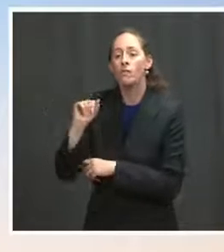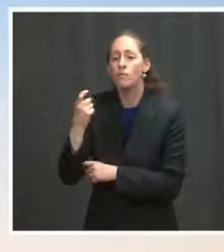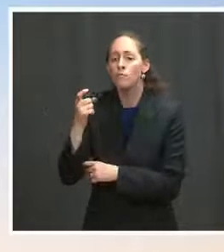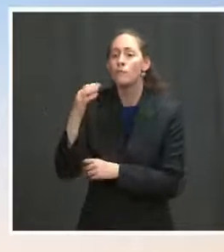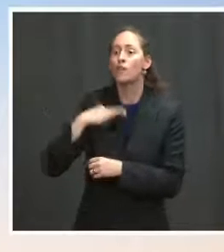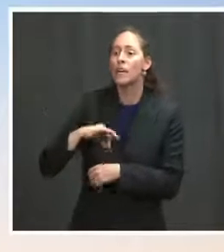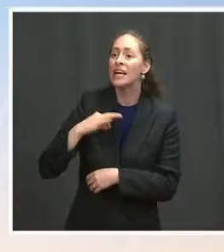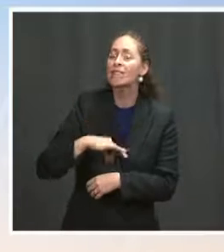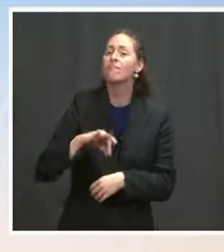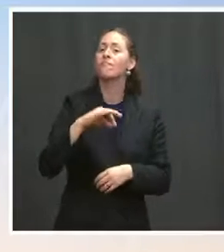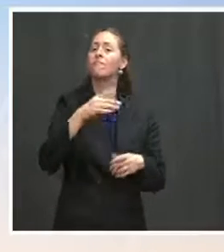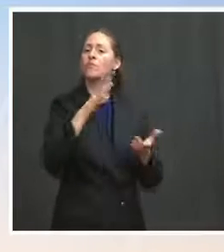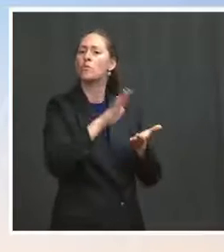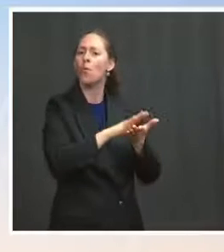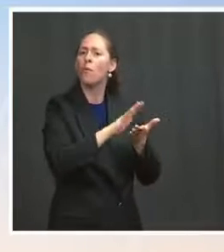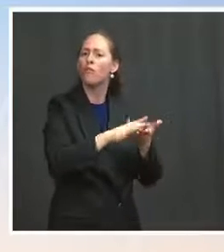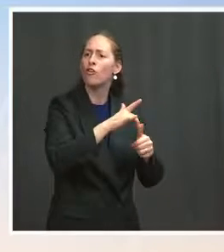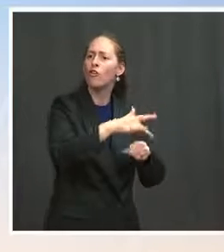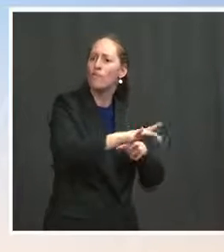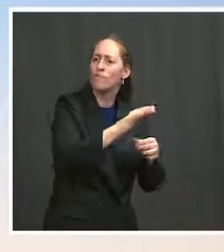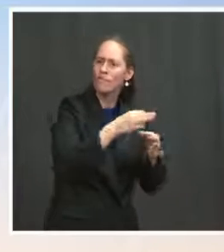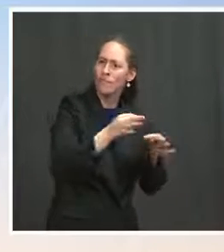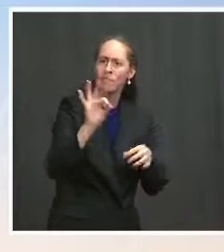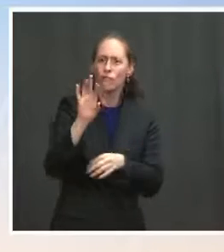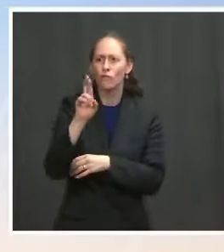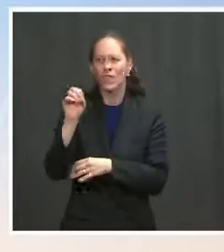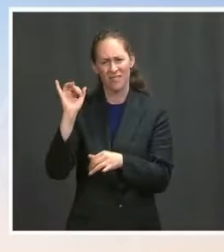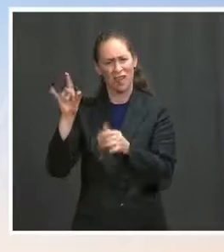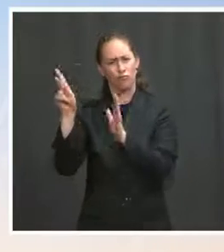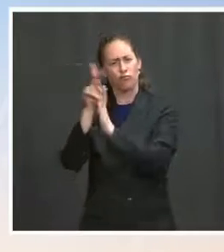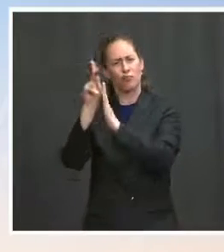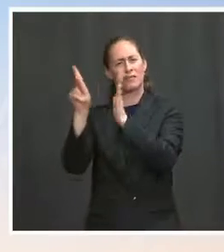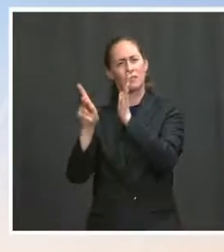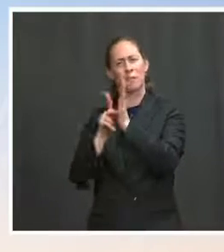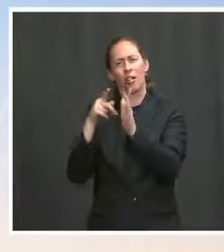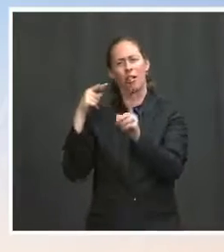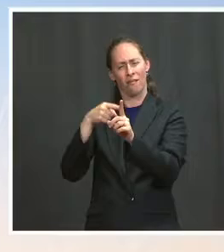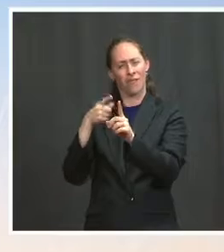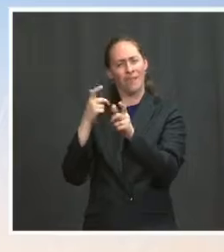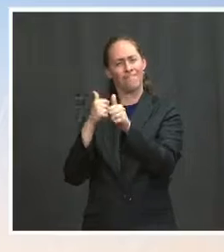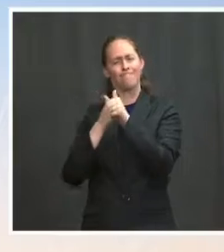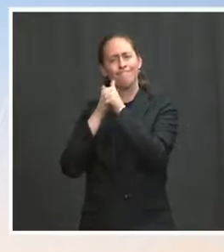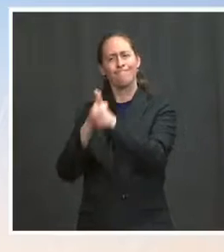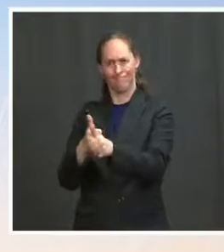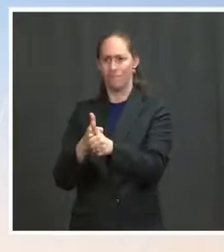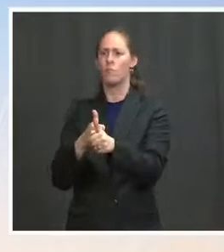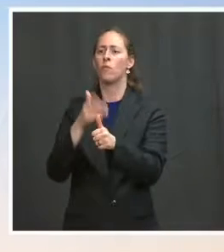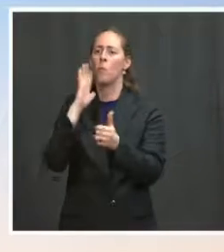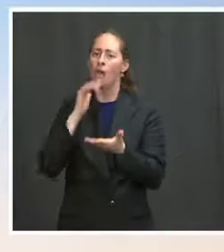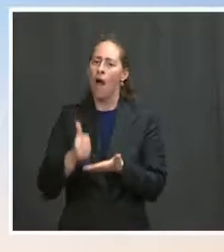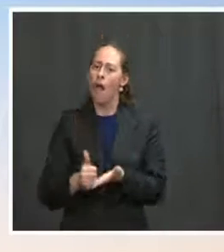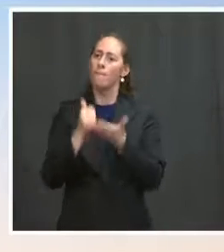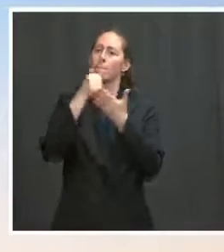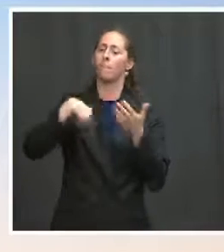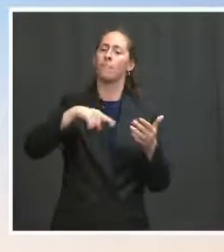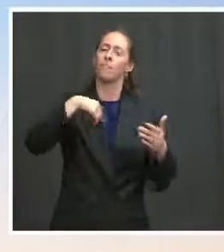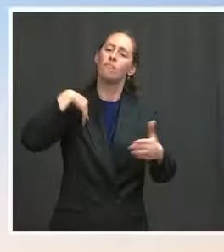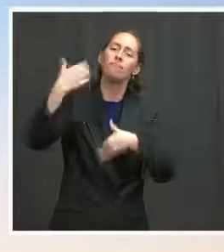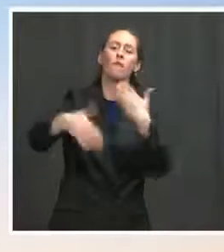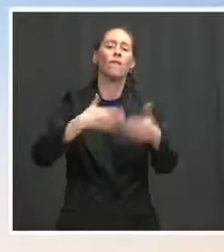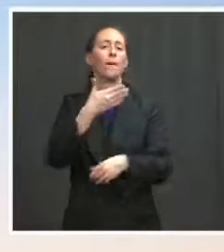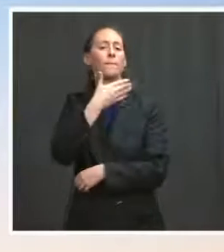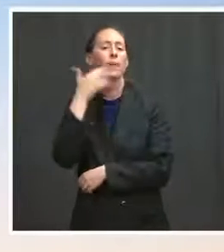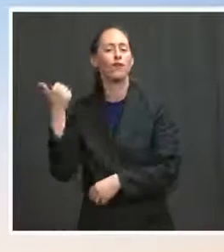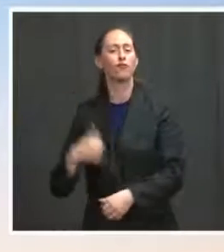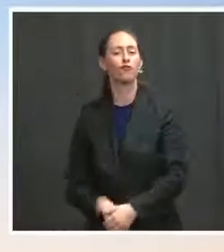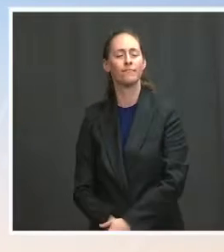we should do because it's the right policy. It will also, it's also going to help move our country forward. One quick question on Afghanistan.